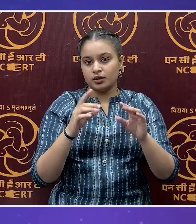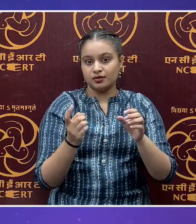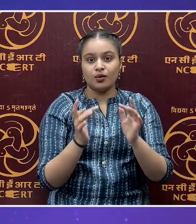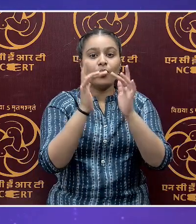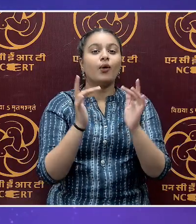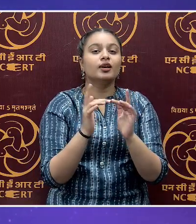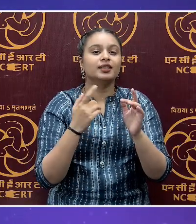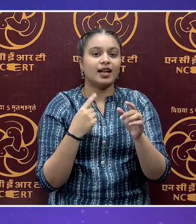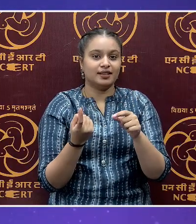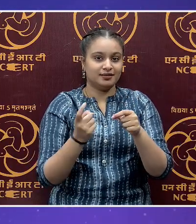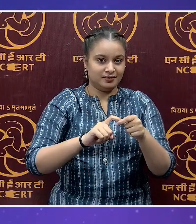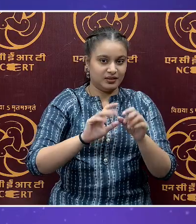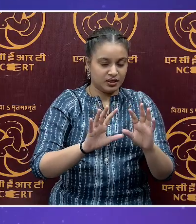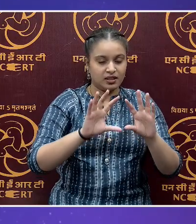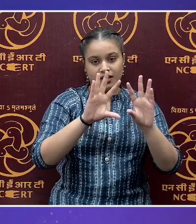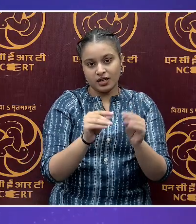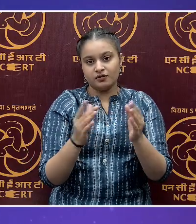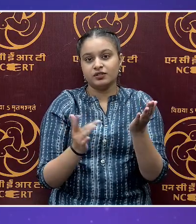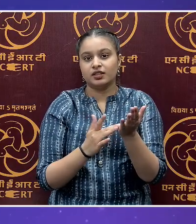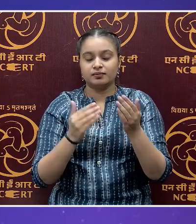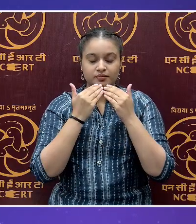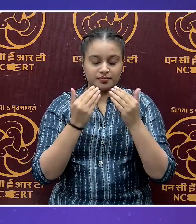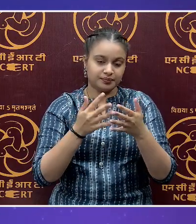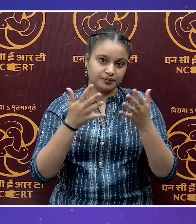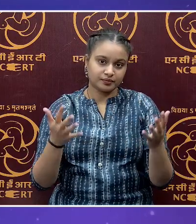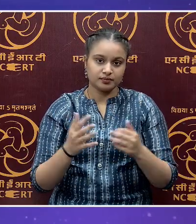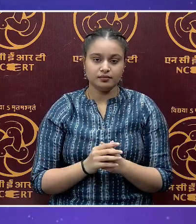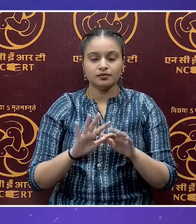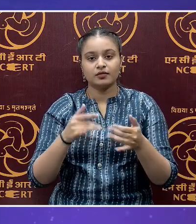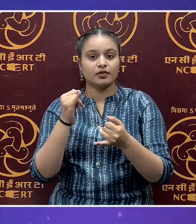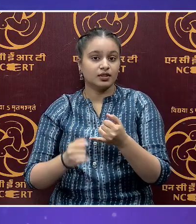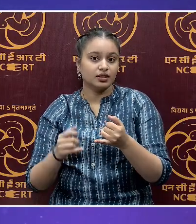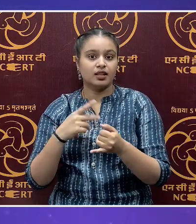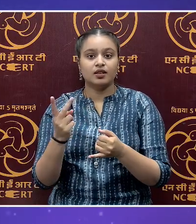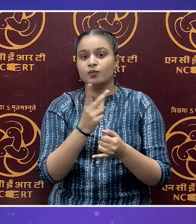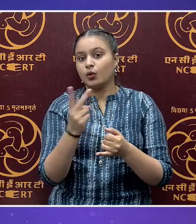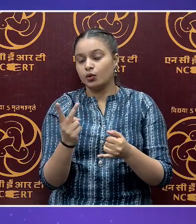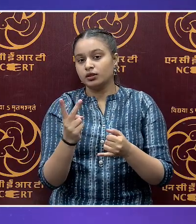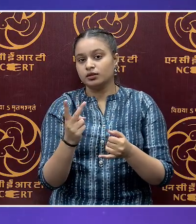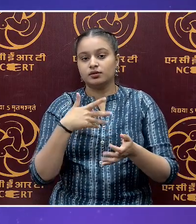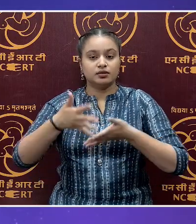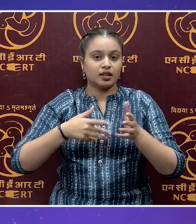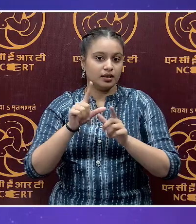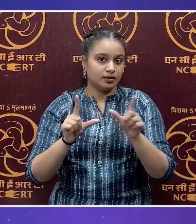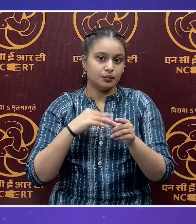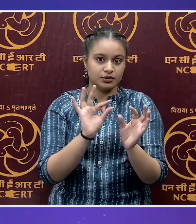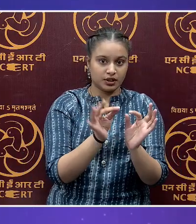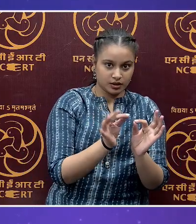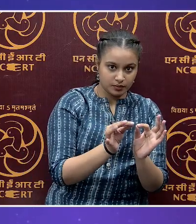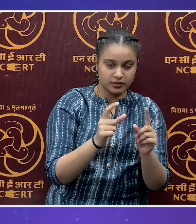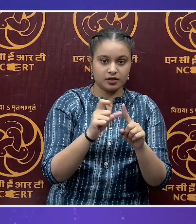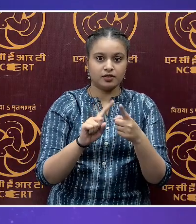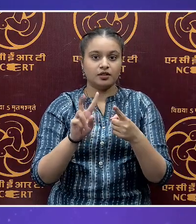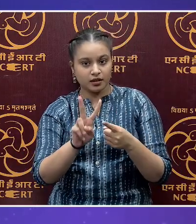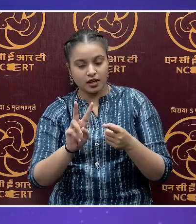us online from the technical side. Thank you so much. And lastly, I would like to thank both our Indian Sign Language interpreters, Mr.